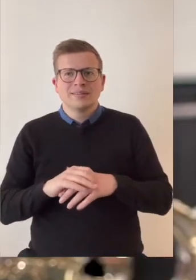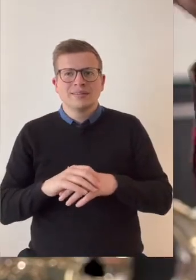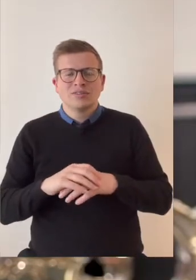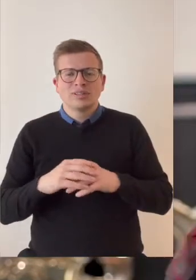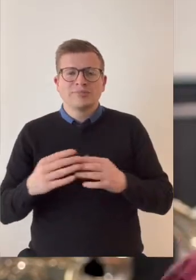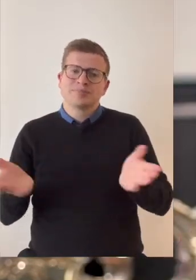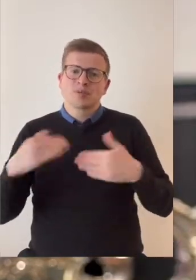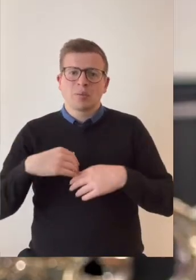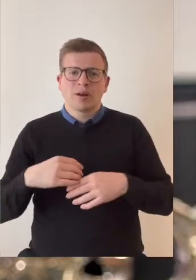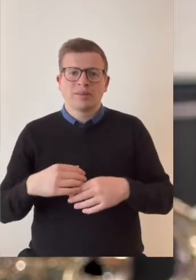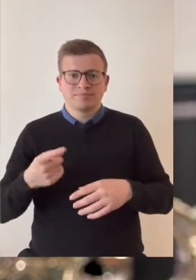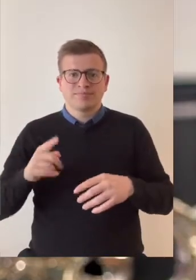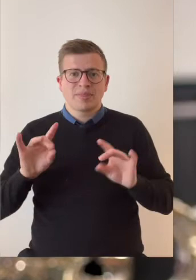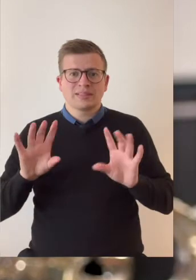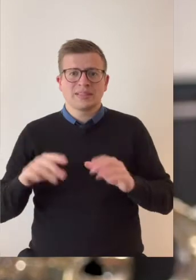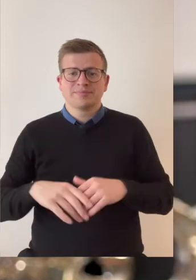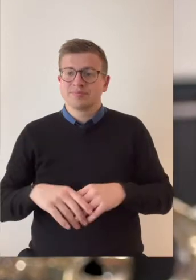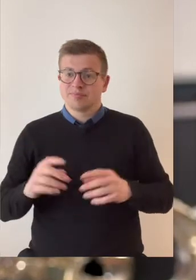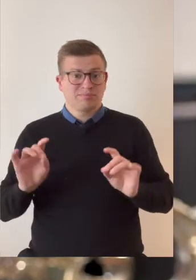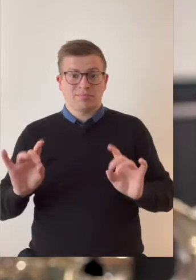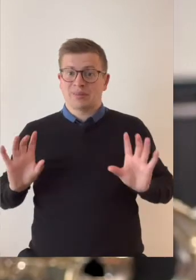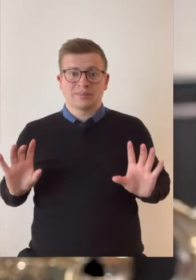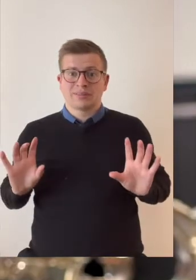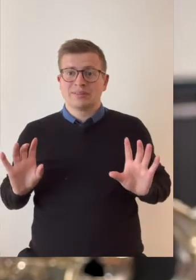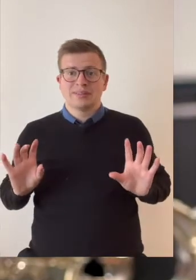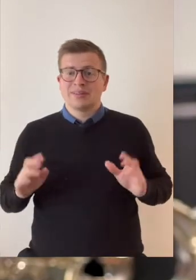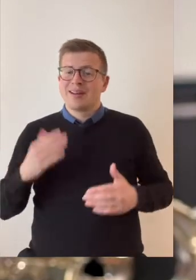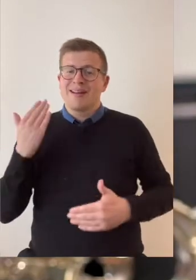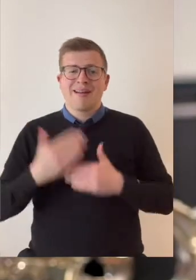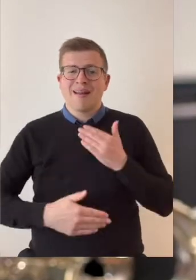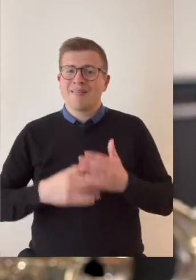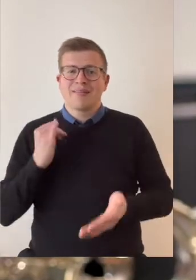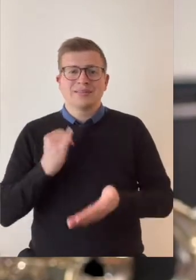Come on then, that's it. That was it. Yeah.